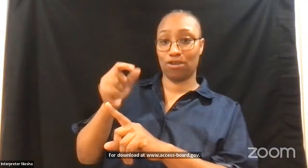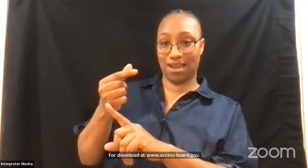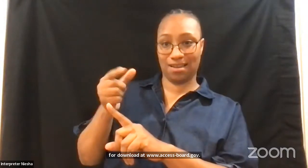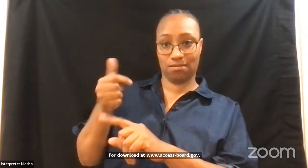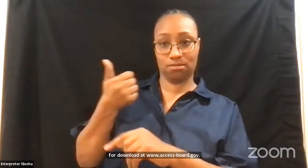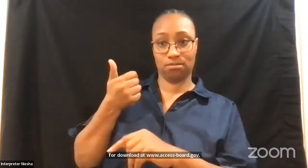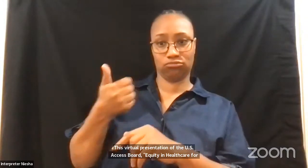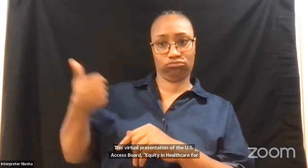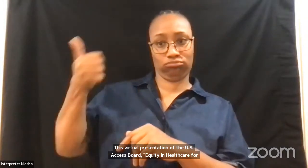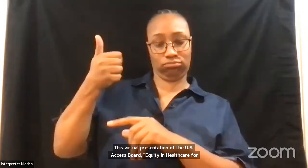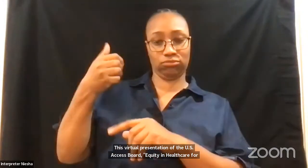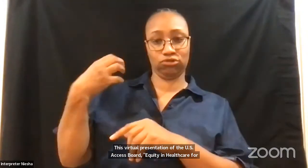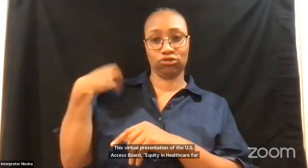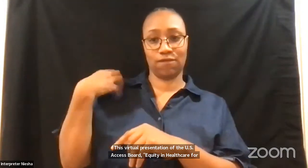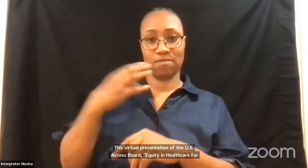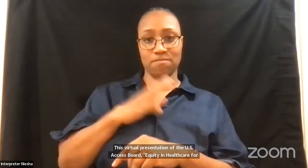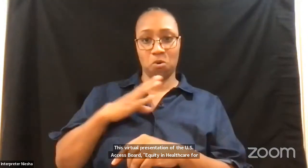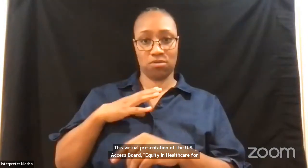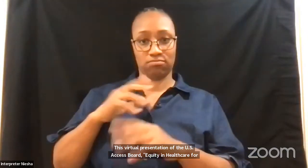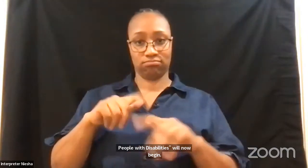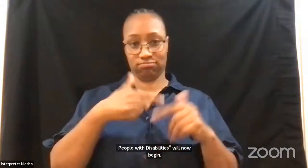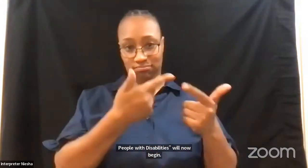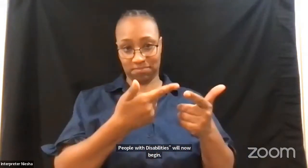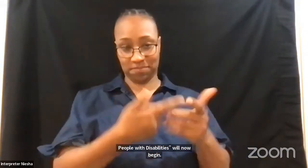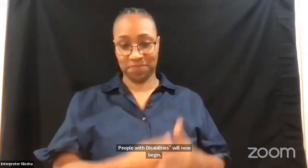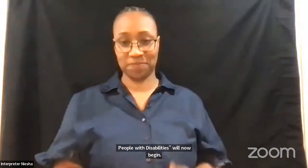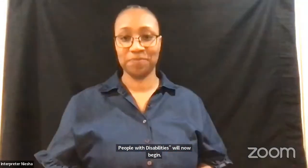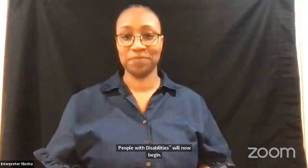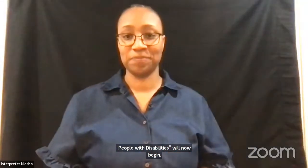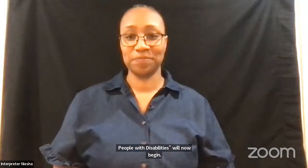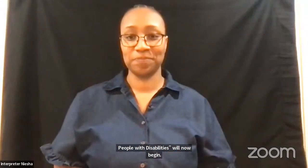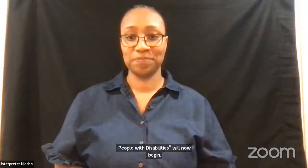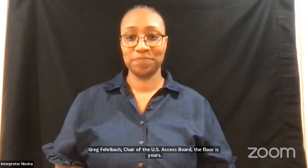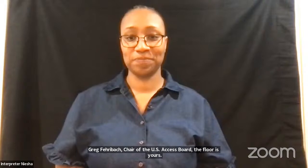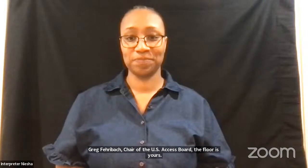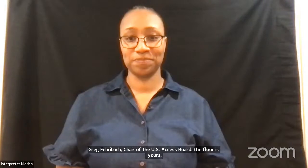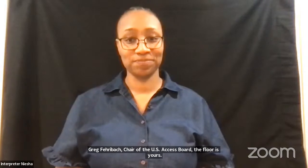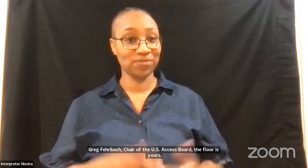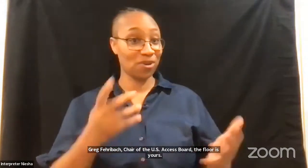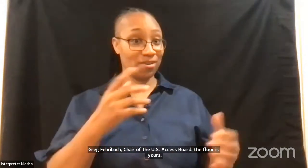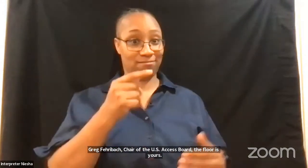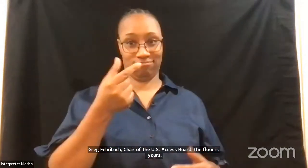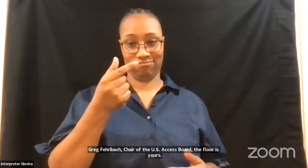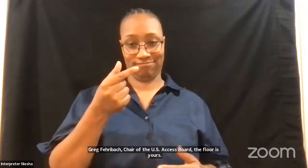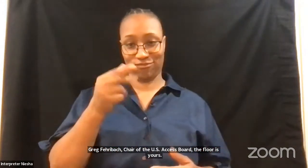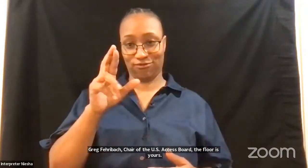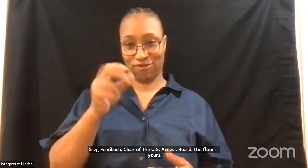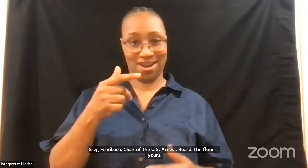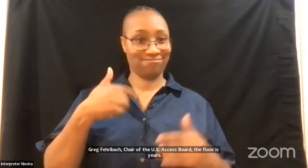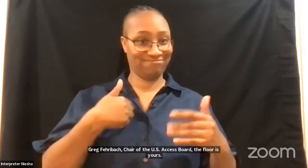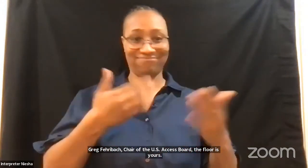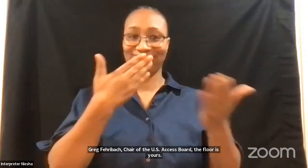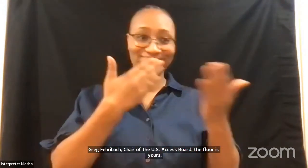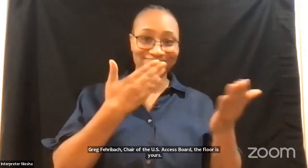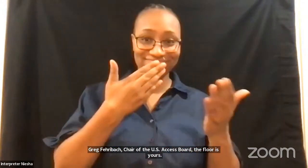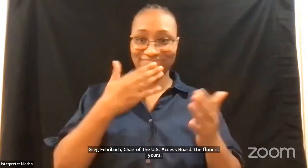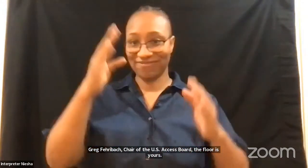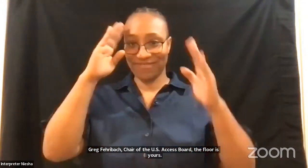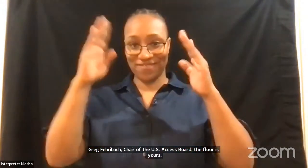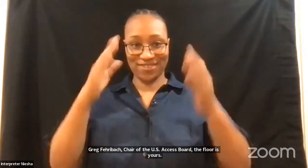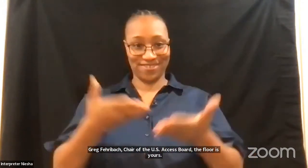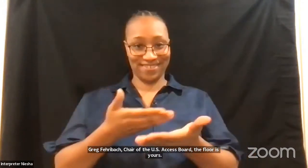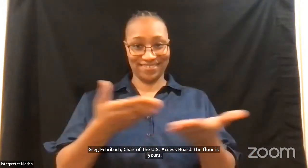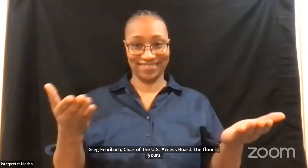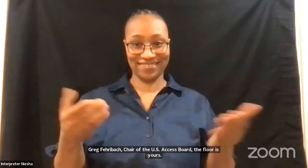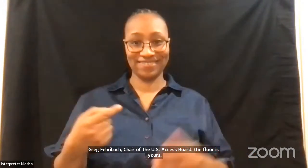Thank you very much, Rosemary. And good afternoon to everyone attending today. My name is Greg Fehrenbach,